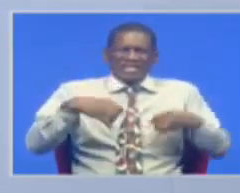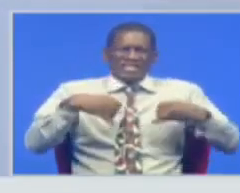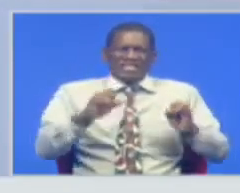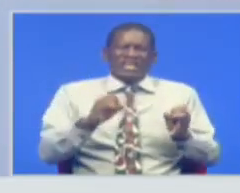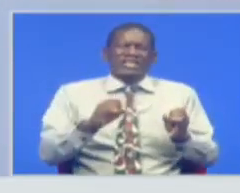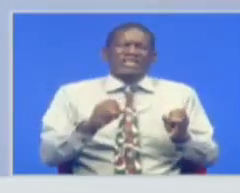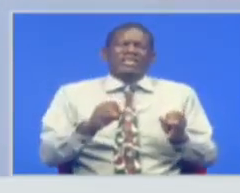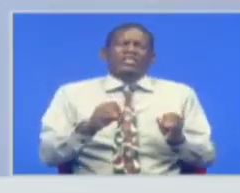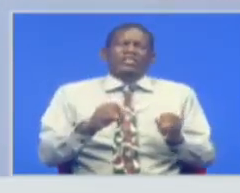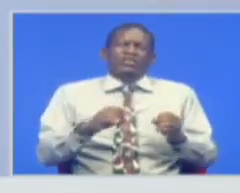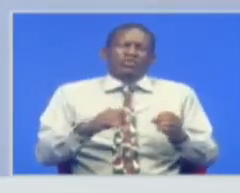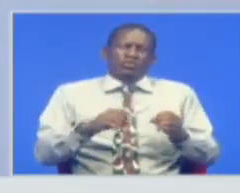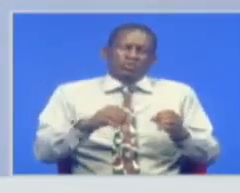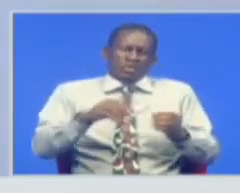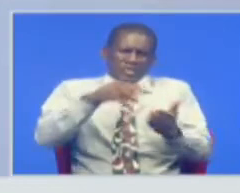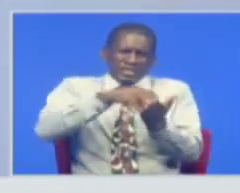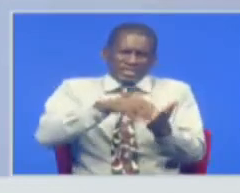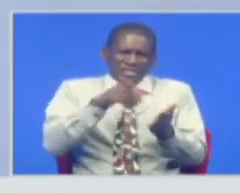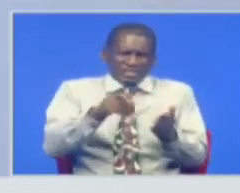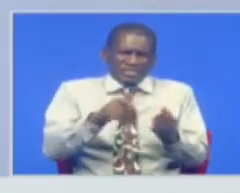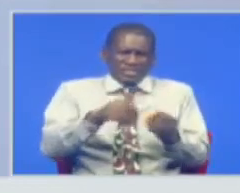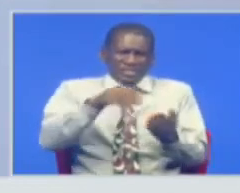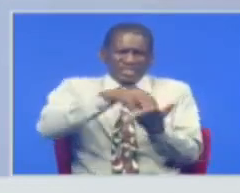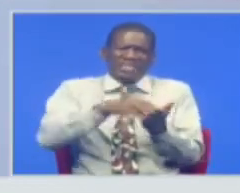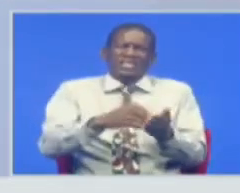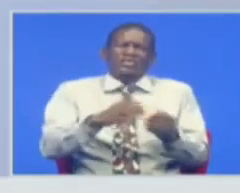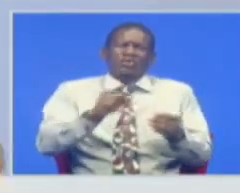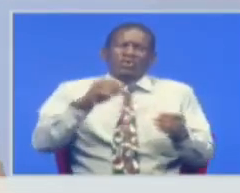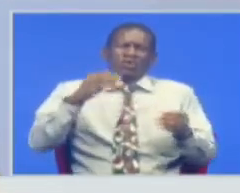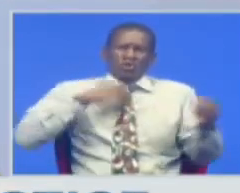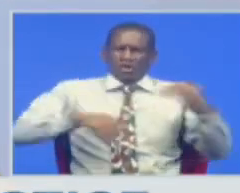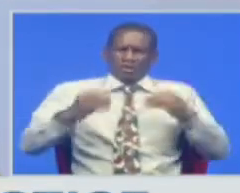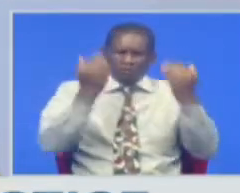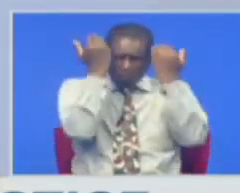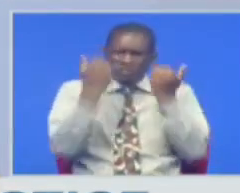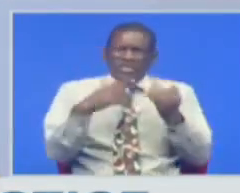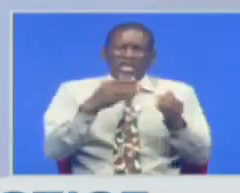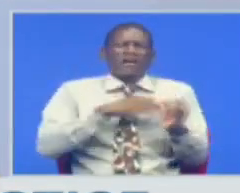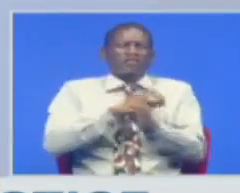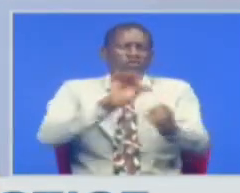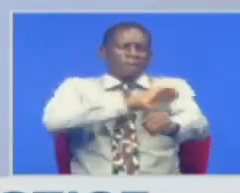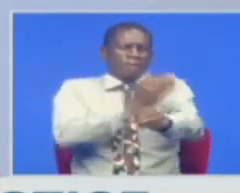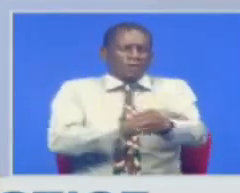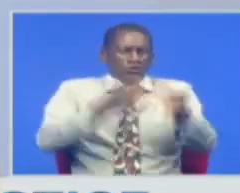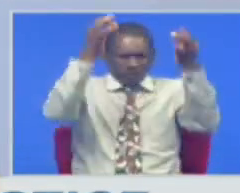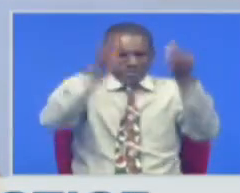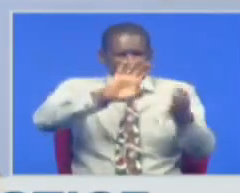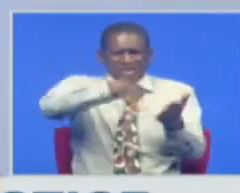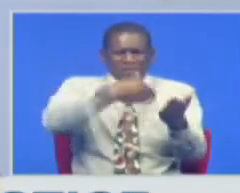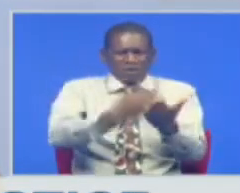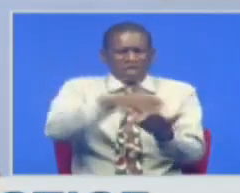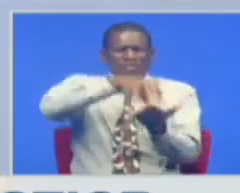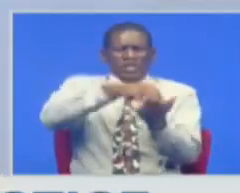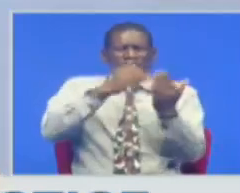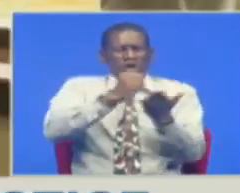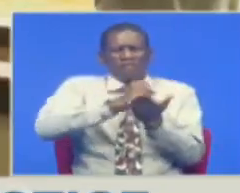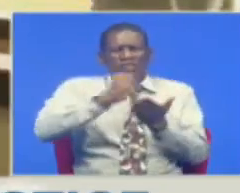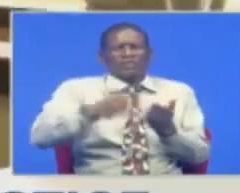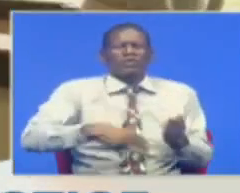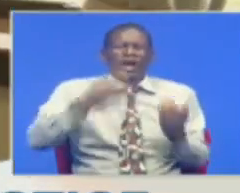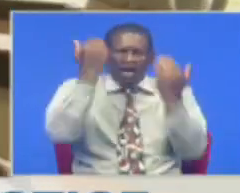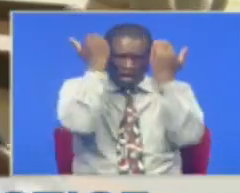been charged under. The anti-corruption court said it has no jurisdiction to determine the application. The case has now been referred to the High Court